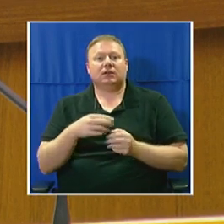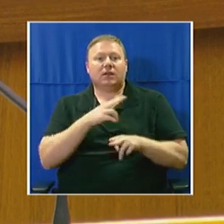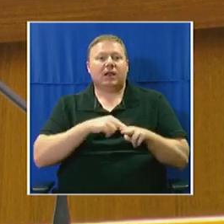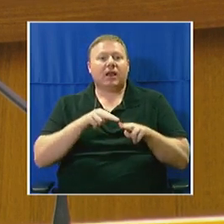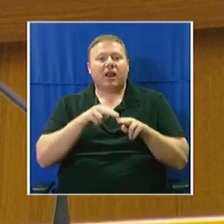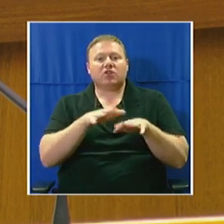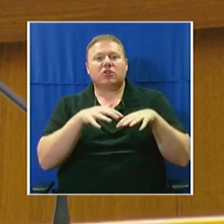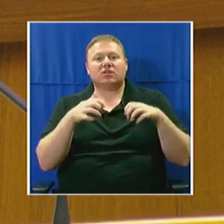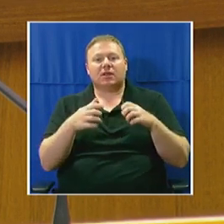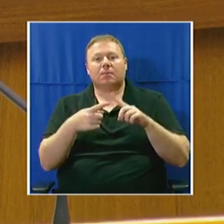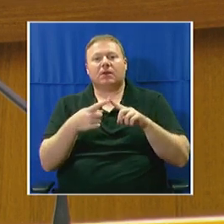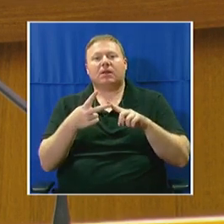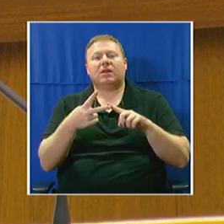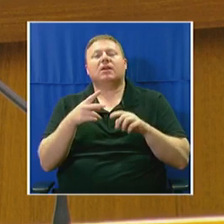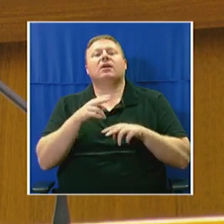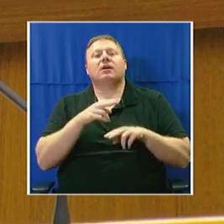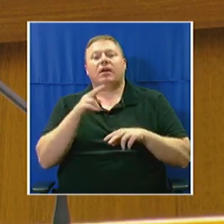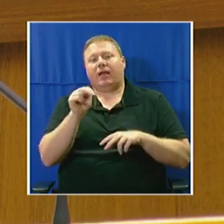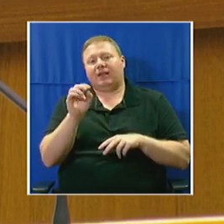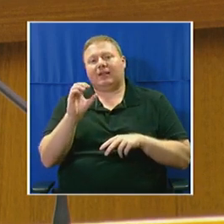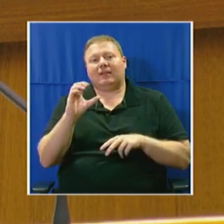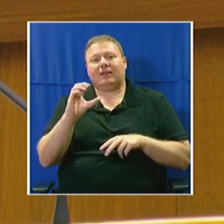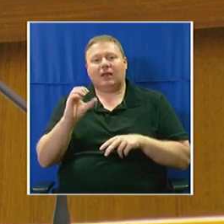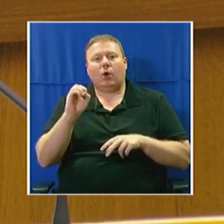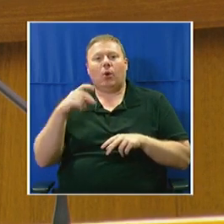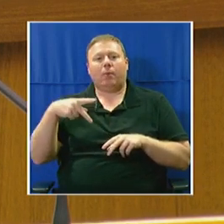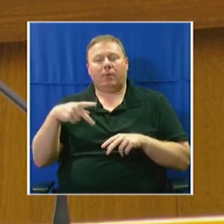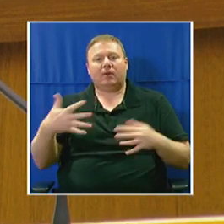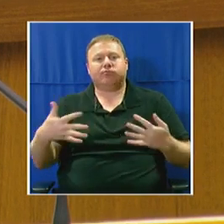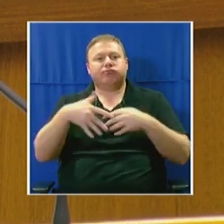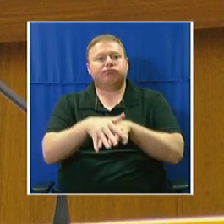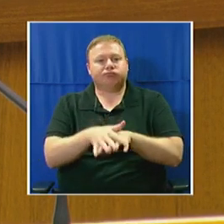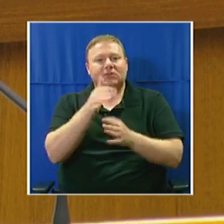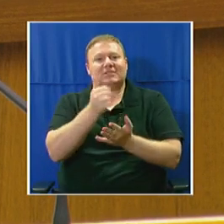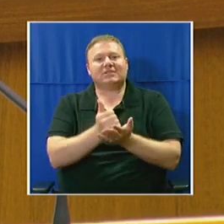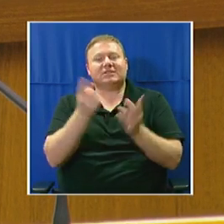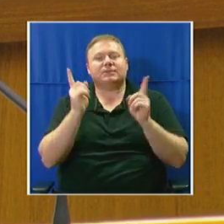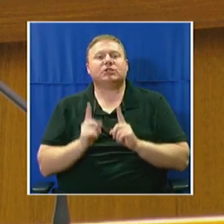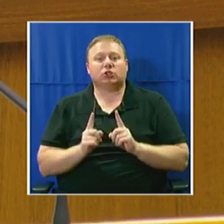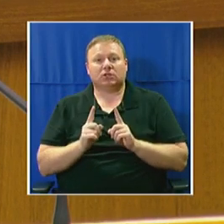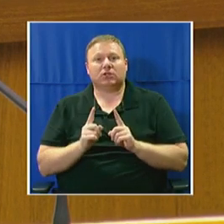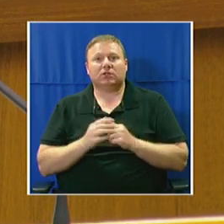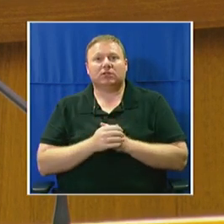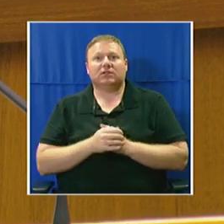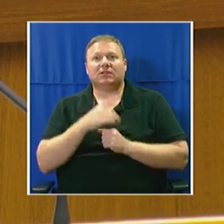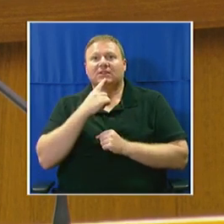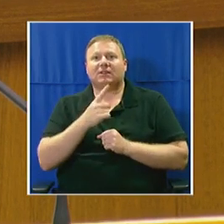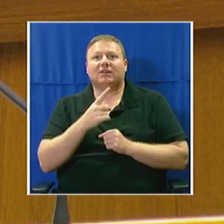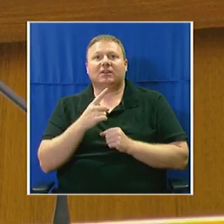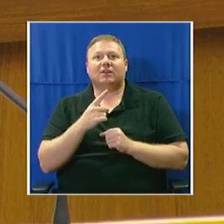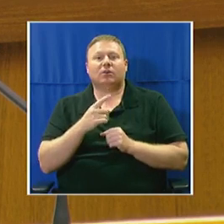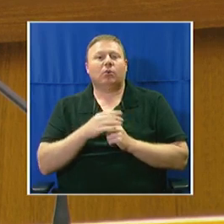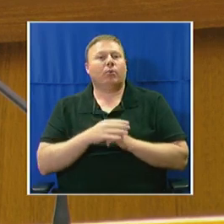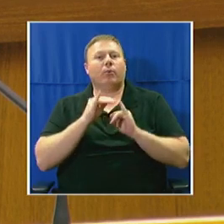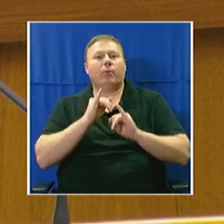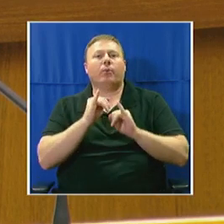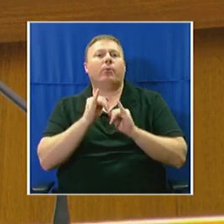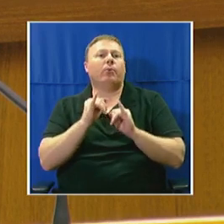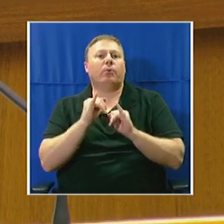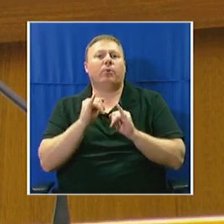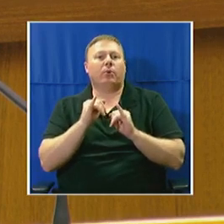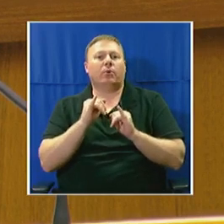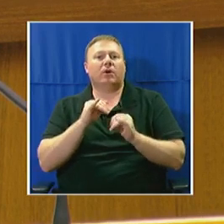president in September following what he referred to as a VI a very violent and brutal War which is